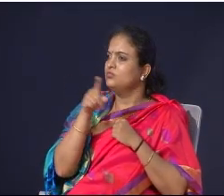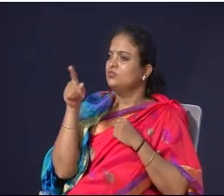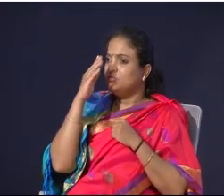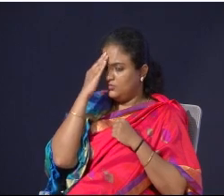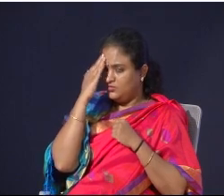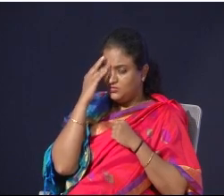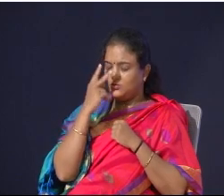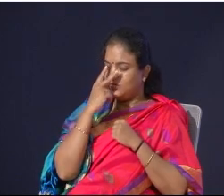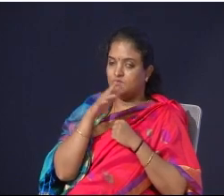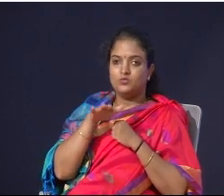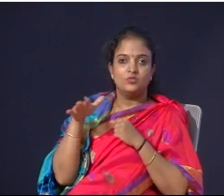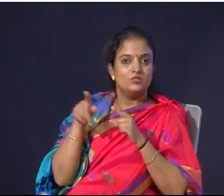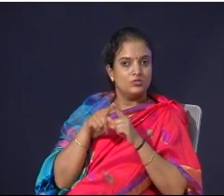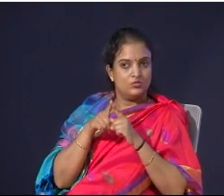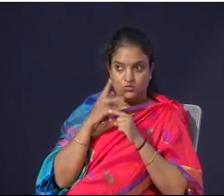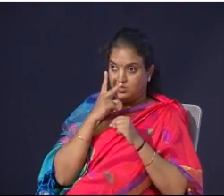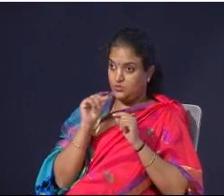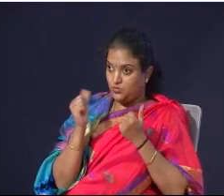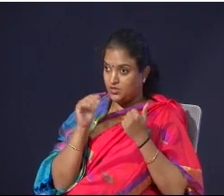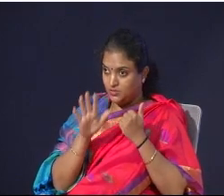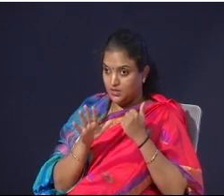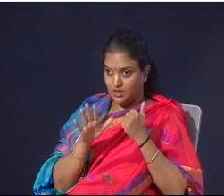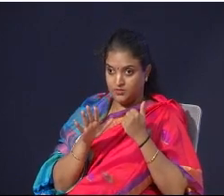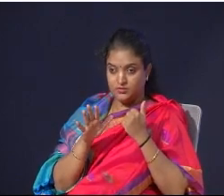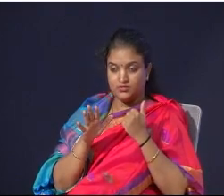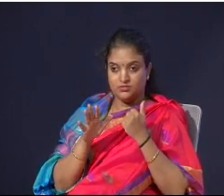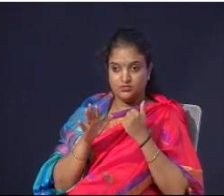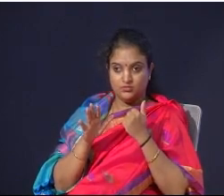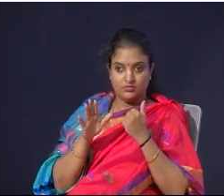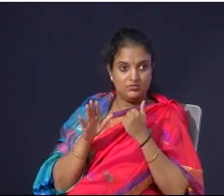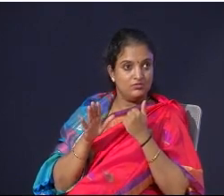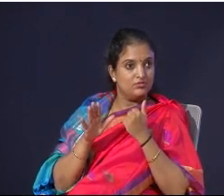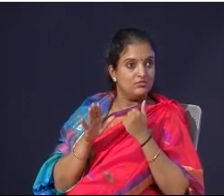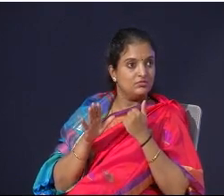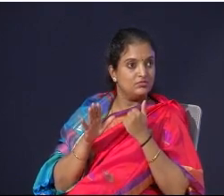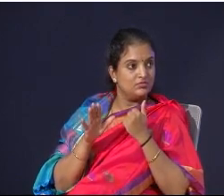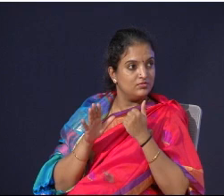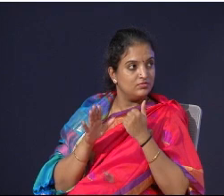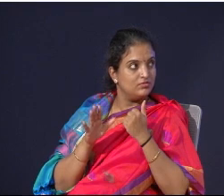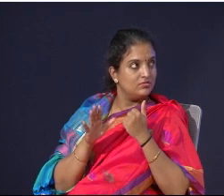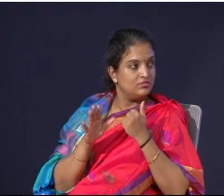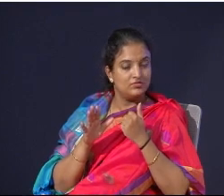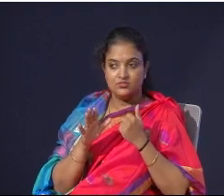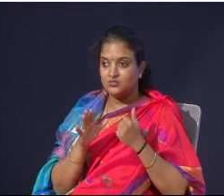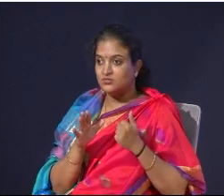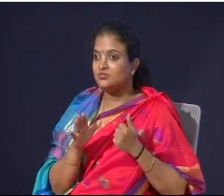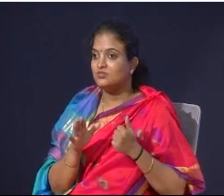that visually impaired people can see? How many of you know that? Yeah,